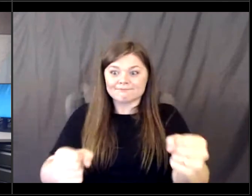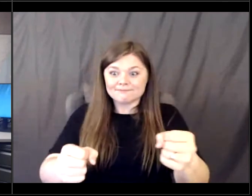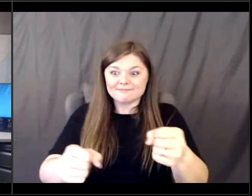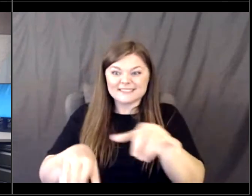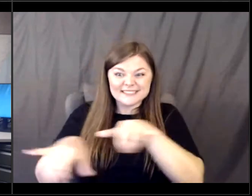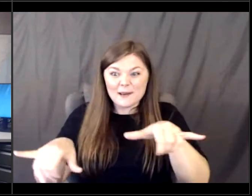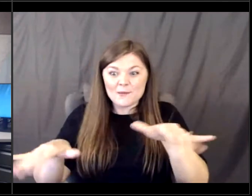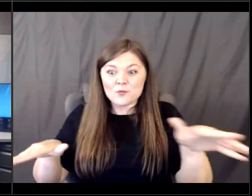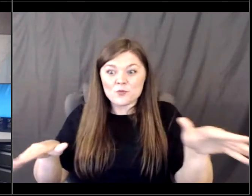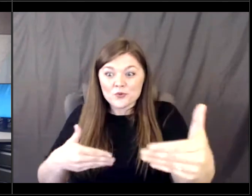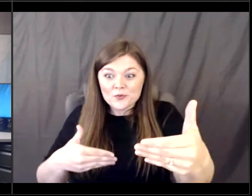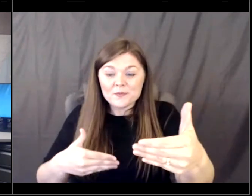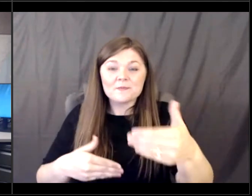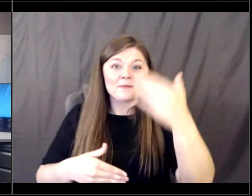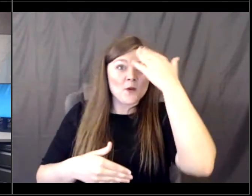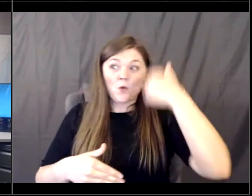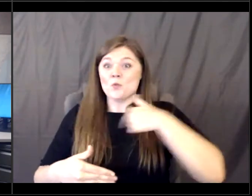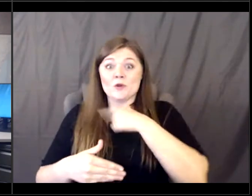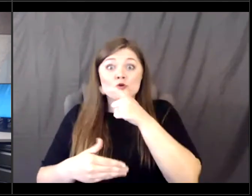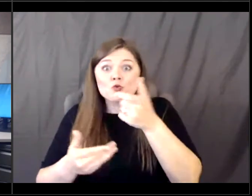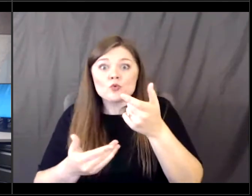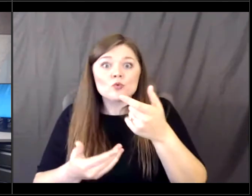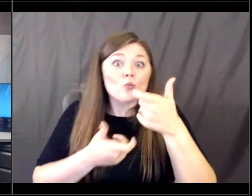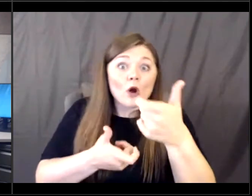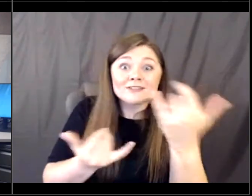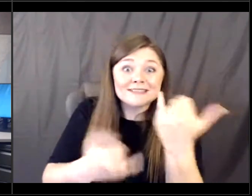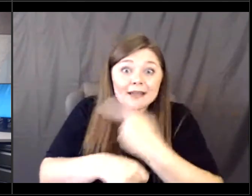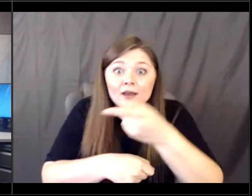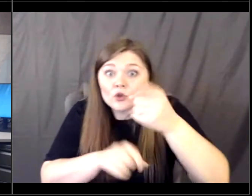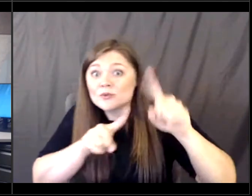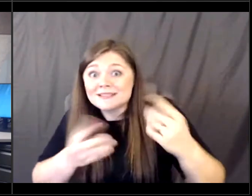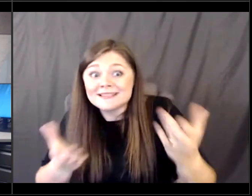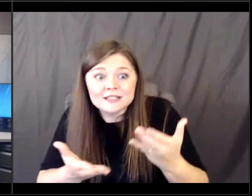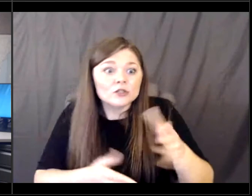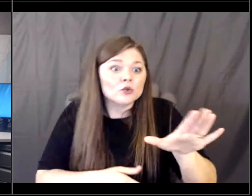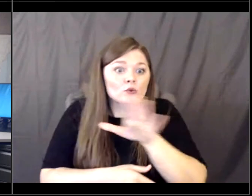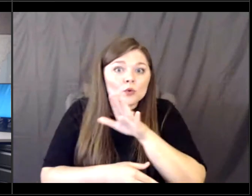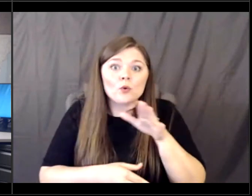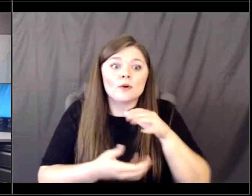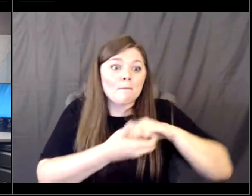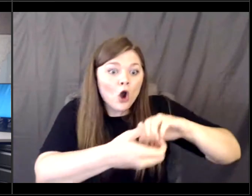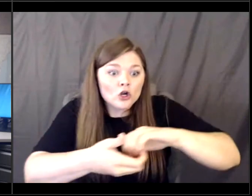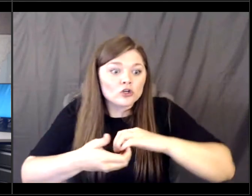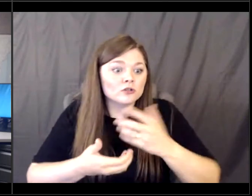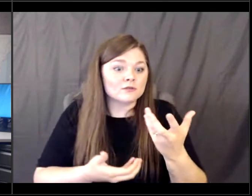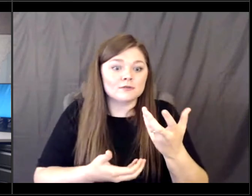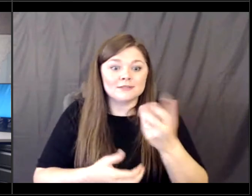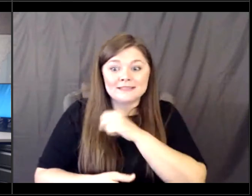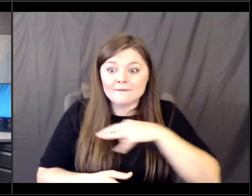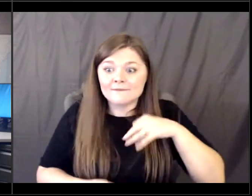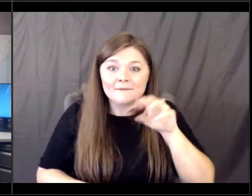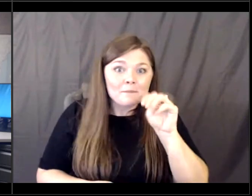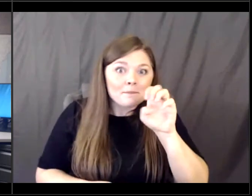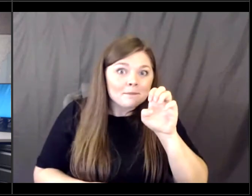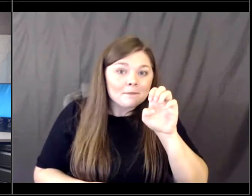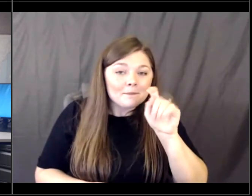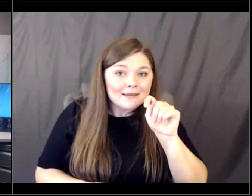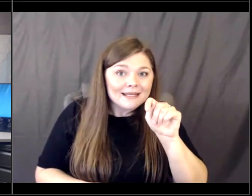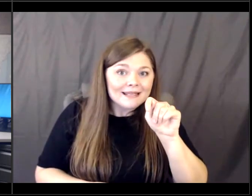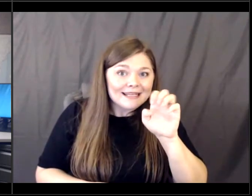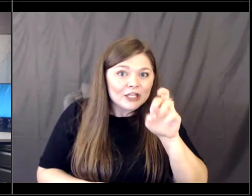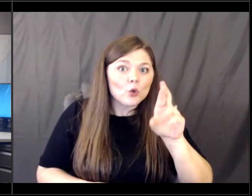attendees, partners, researchers, meteorologist, is try to get everyone together. Jennifer, it sounds like you've been doing that at conferences for a long time.